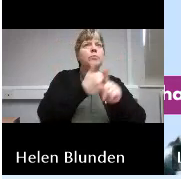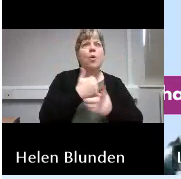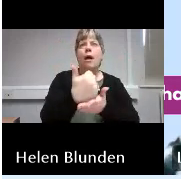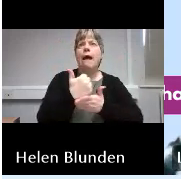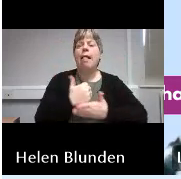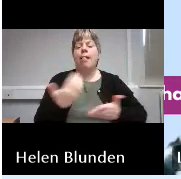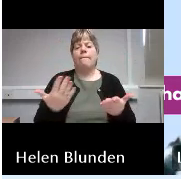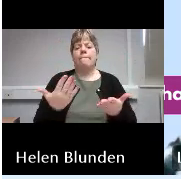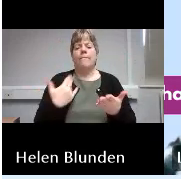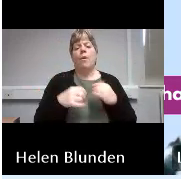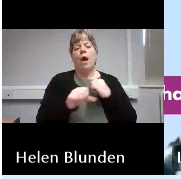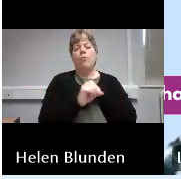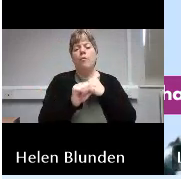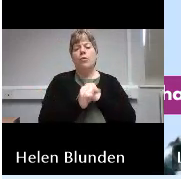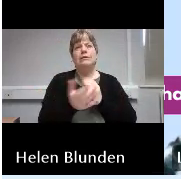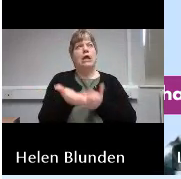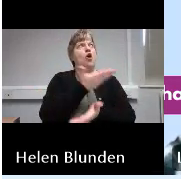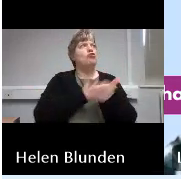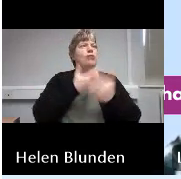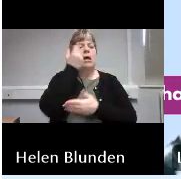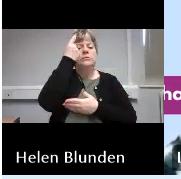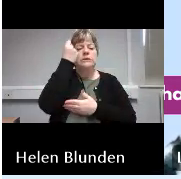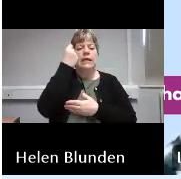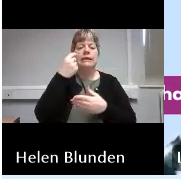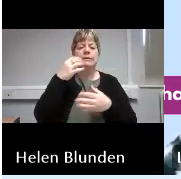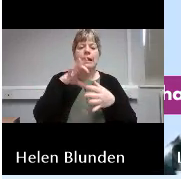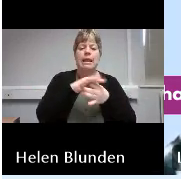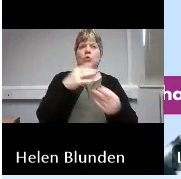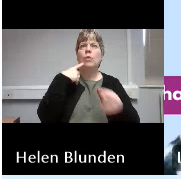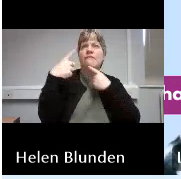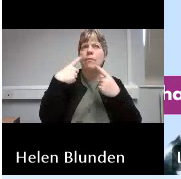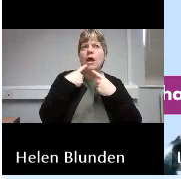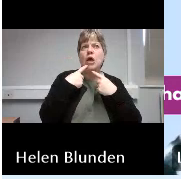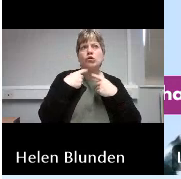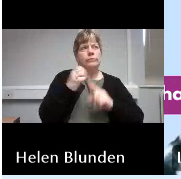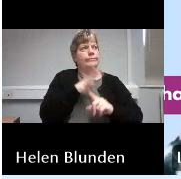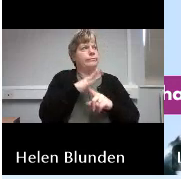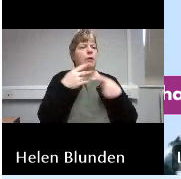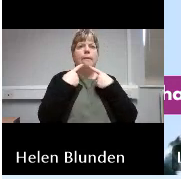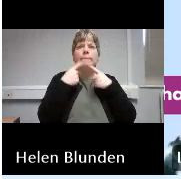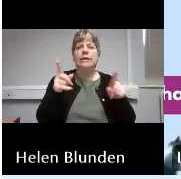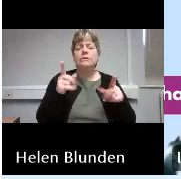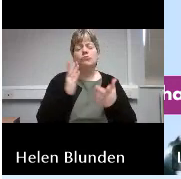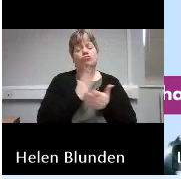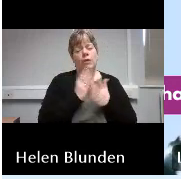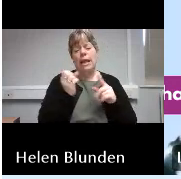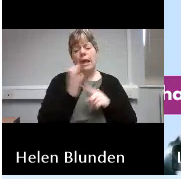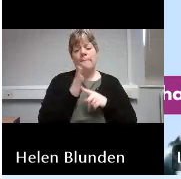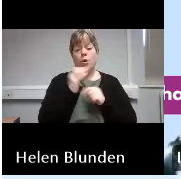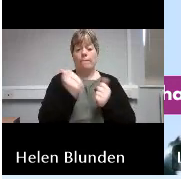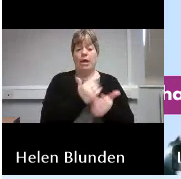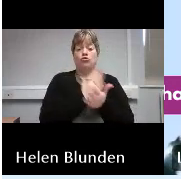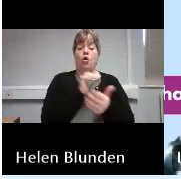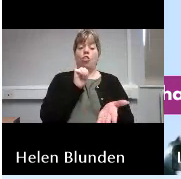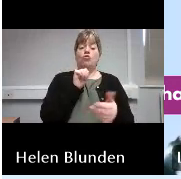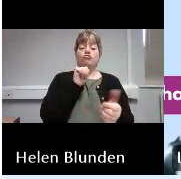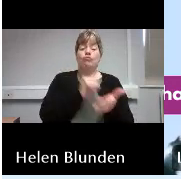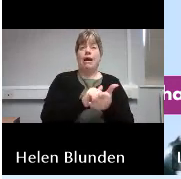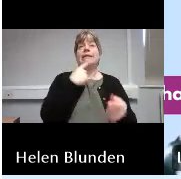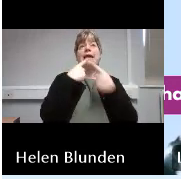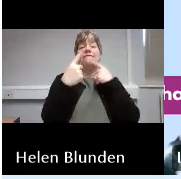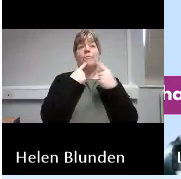So promoting a shared understanding around information and the key messages is really important to make sure that the right information gets